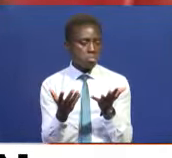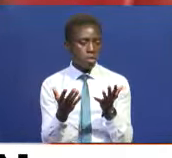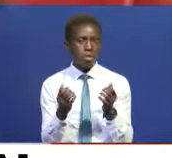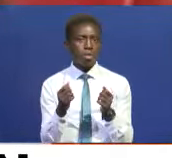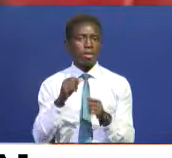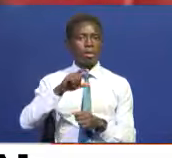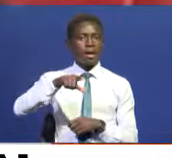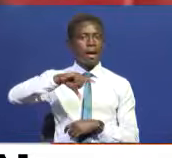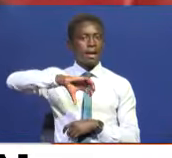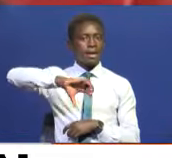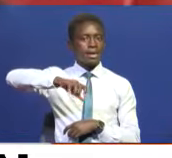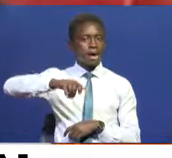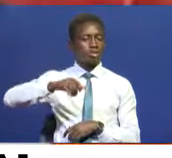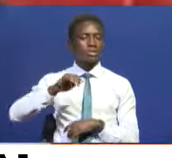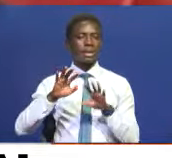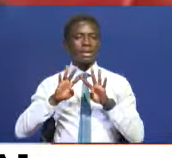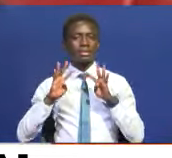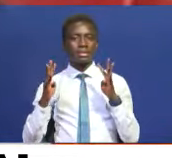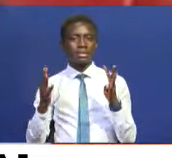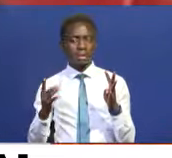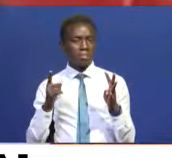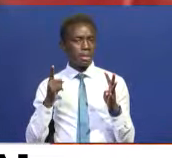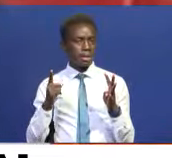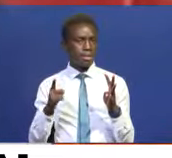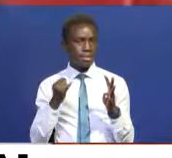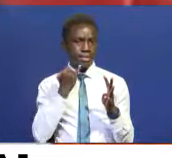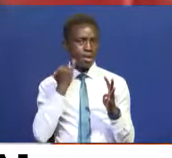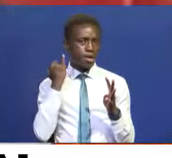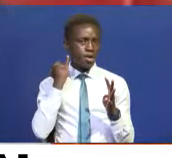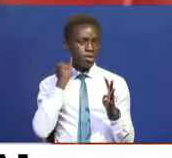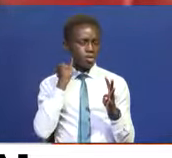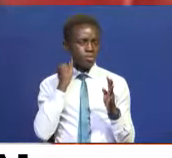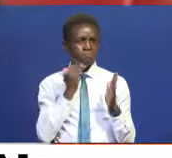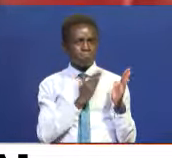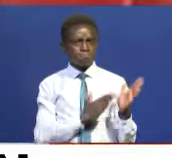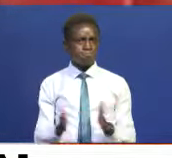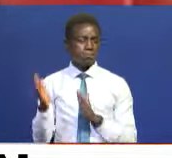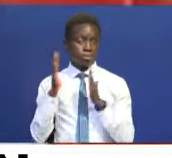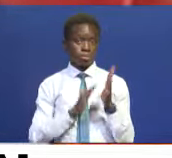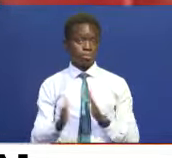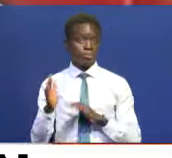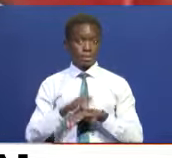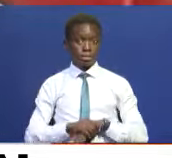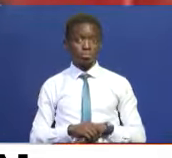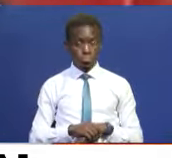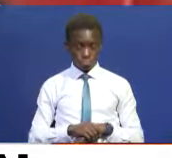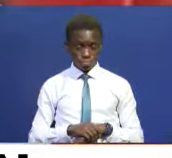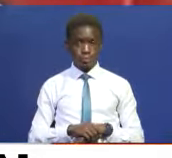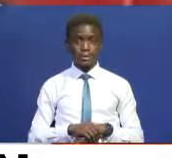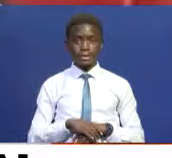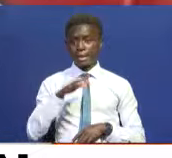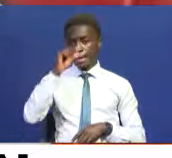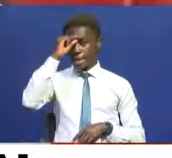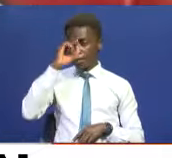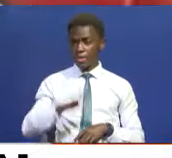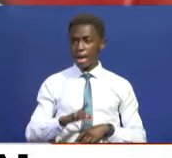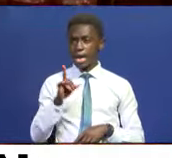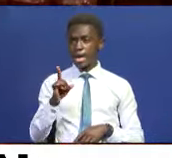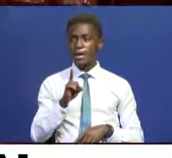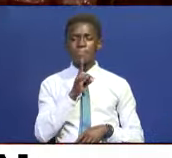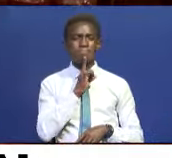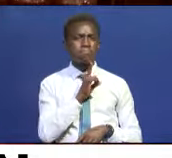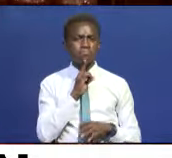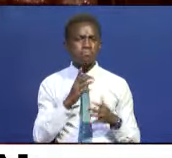and a report to effect prepared. Gavana Kihika aliwashutumu wakurugenzi hao kwa kutumia njama